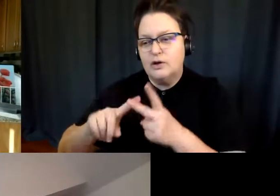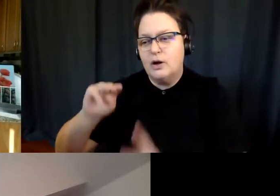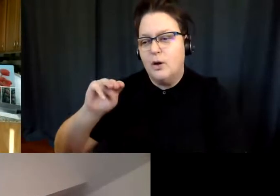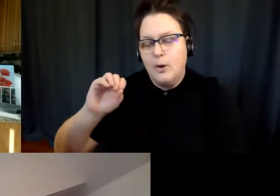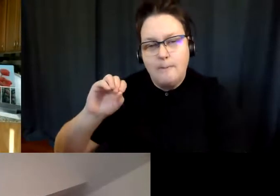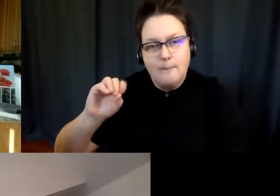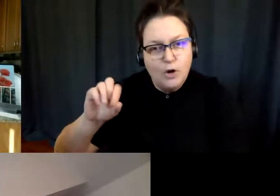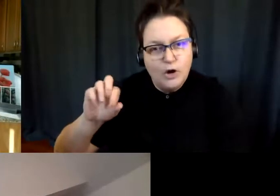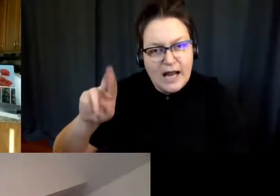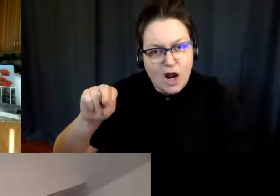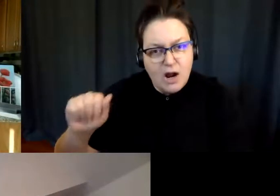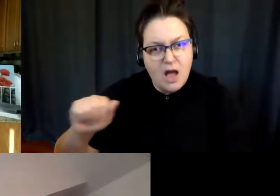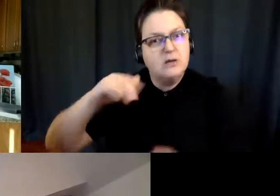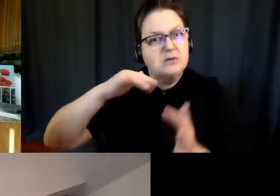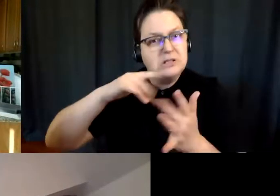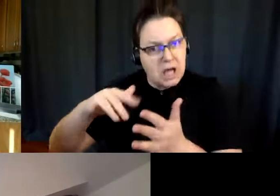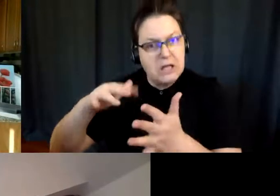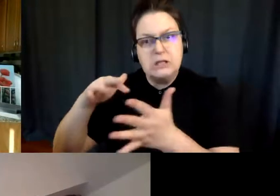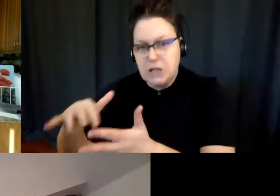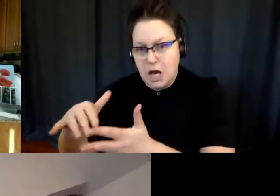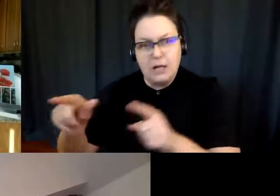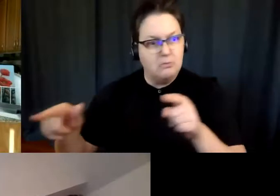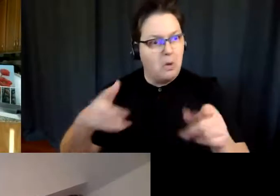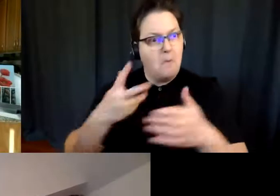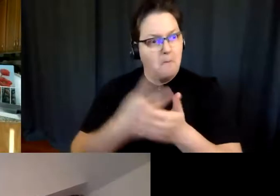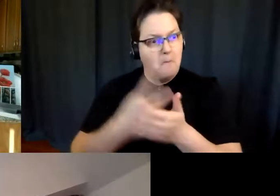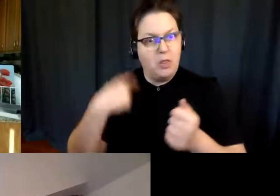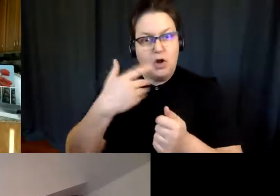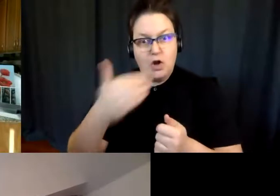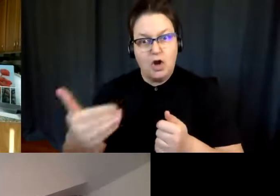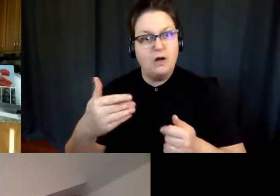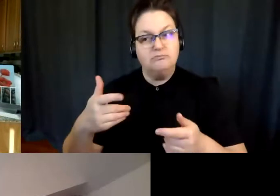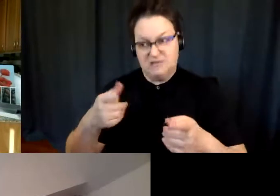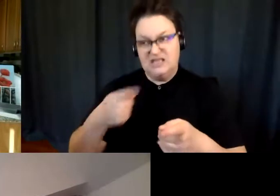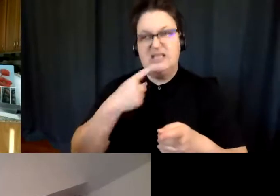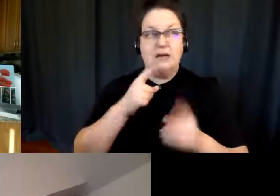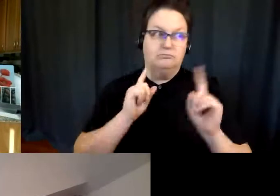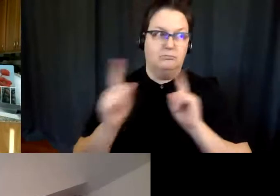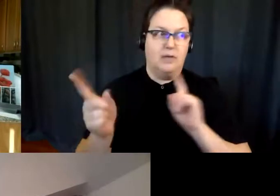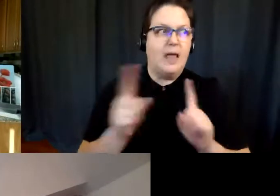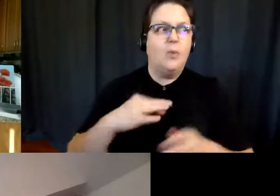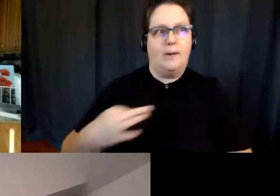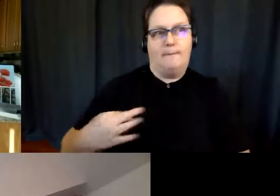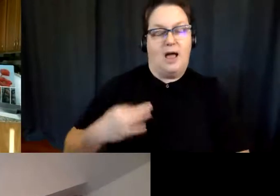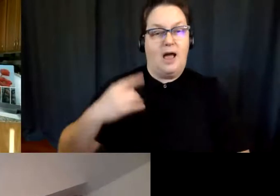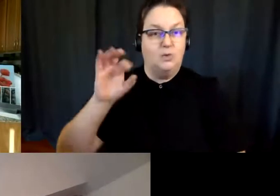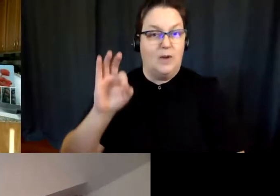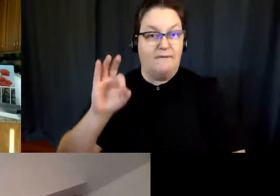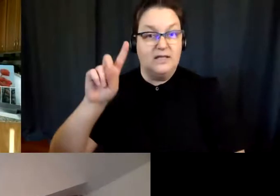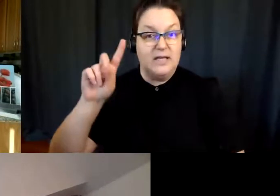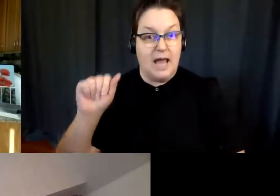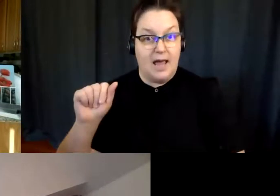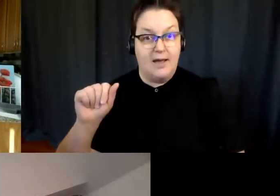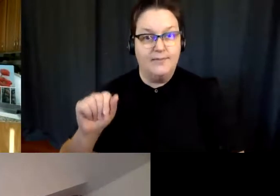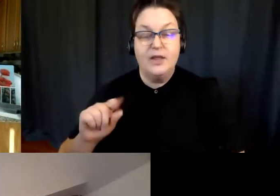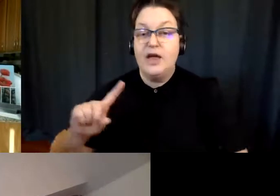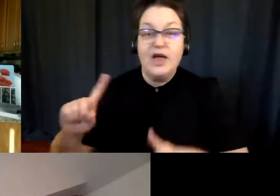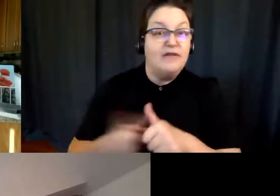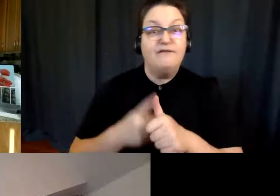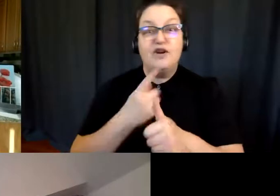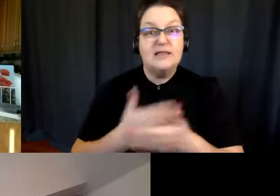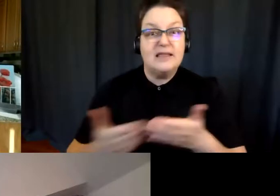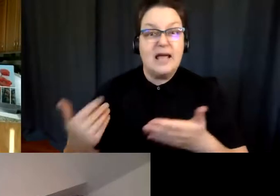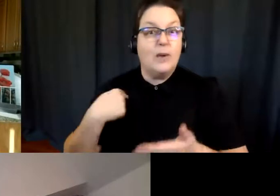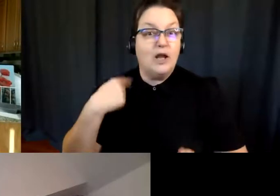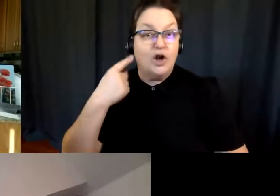favorable outcomes in their studies and they were going to apply to the FDA. And the first thing we heard was there'll be 20 million doses